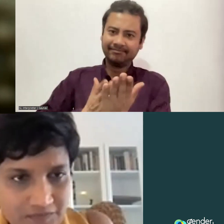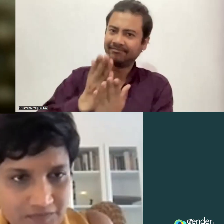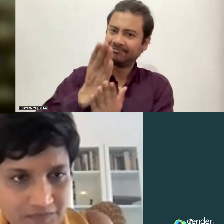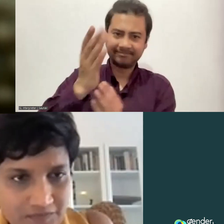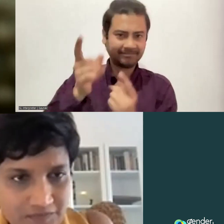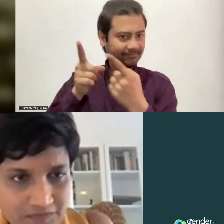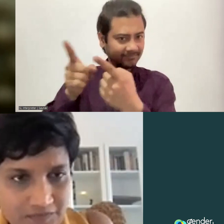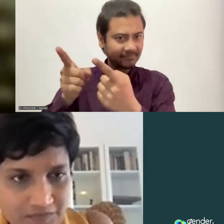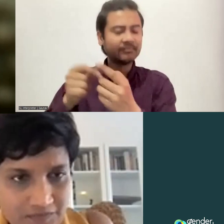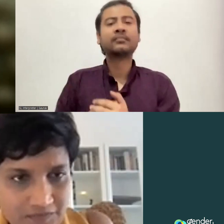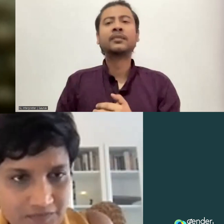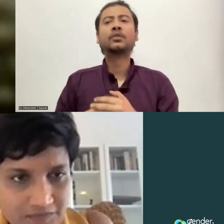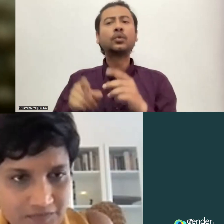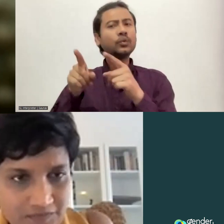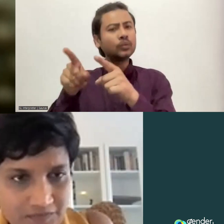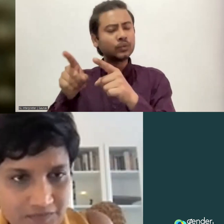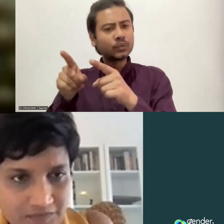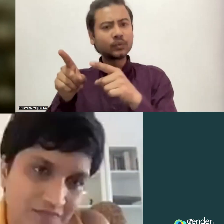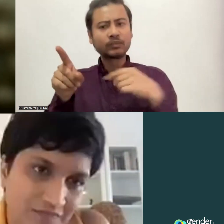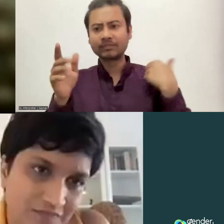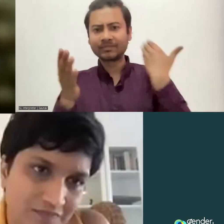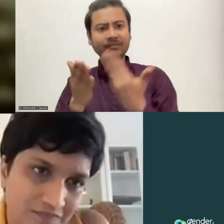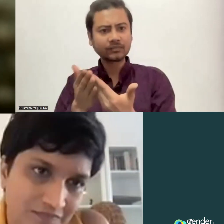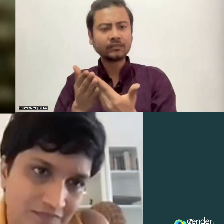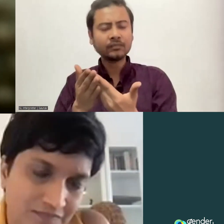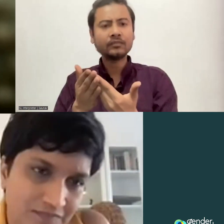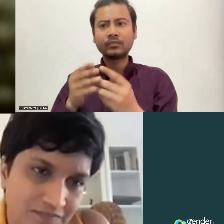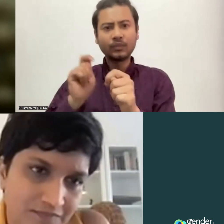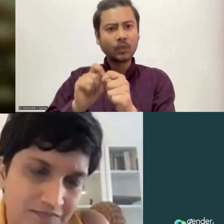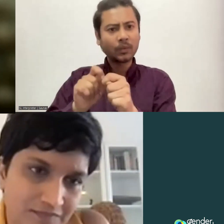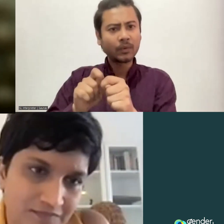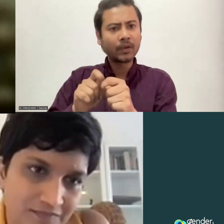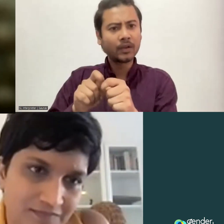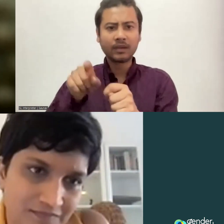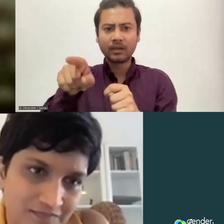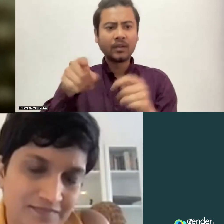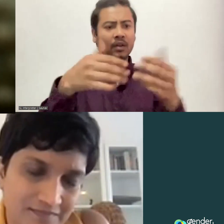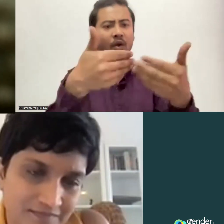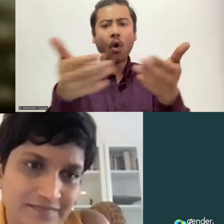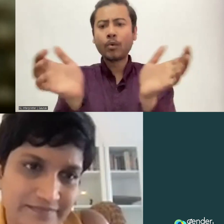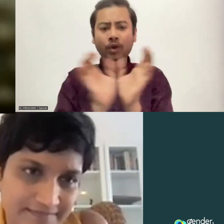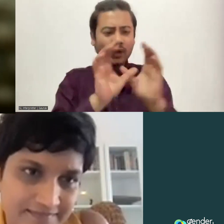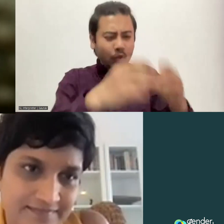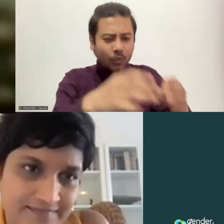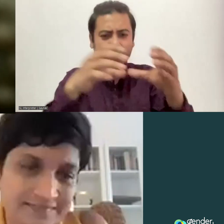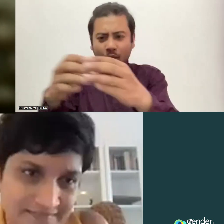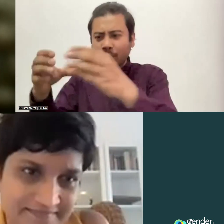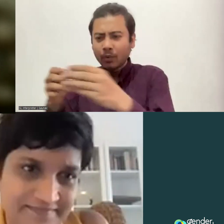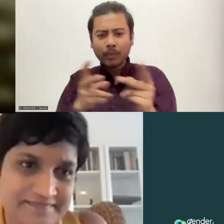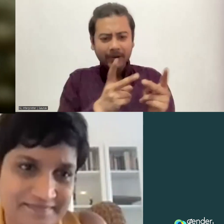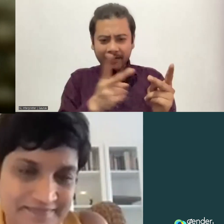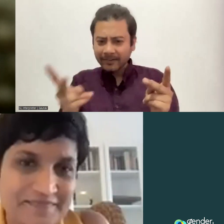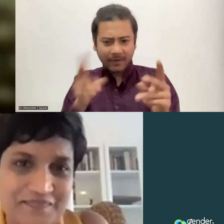now been working with communities, this must have also changed the way that you think of what social design